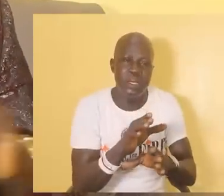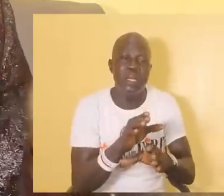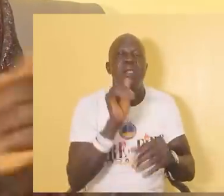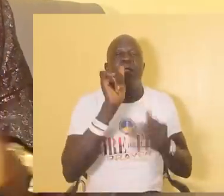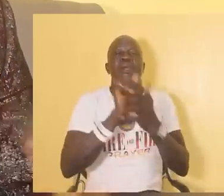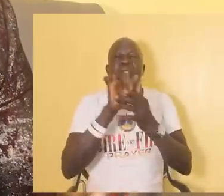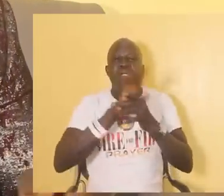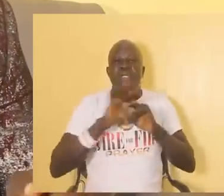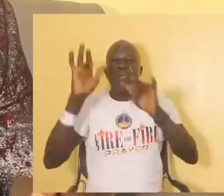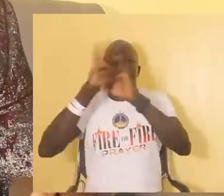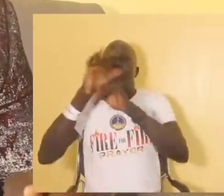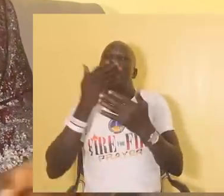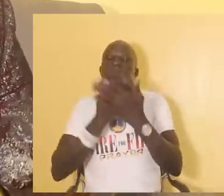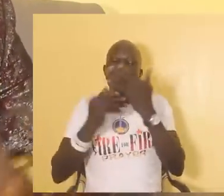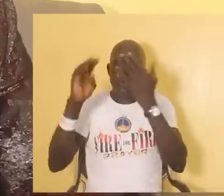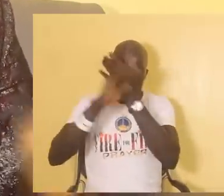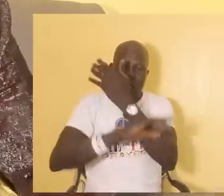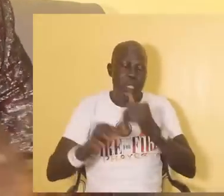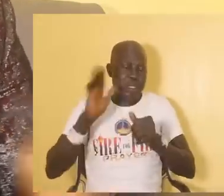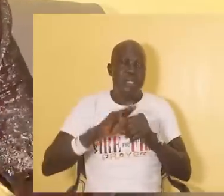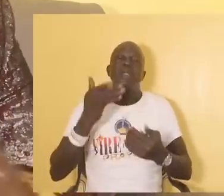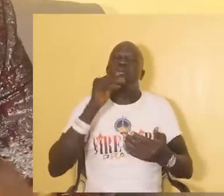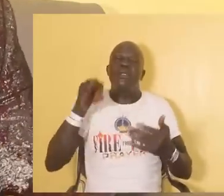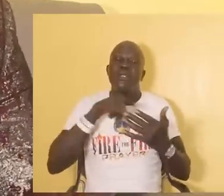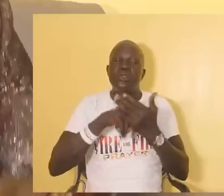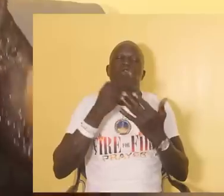Goodness must not be blessed.